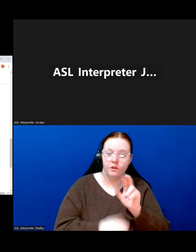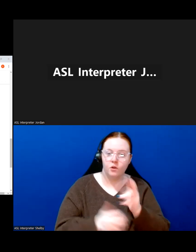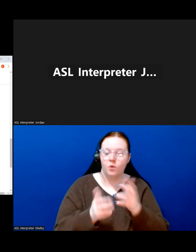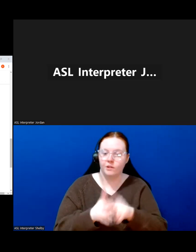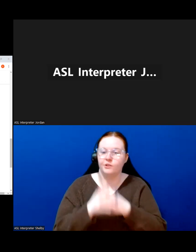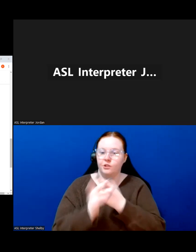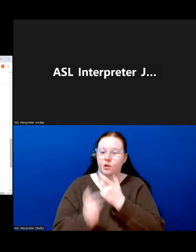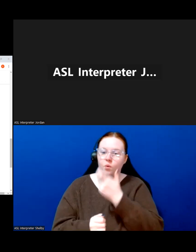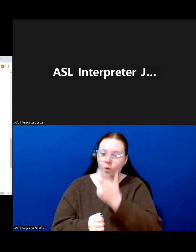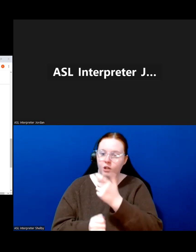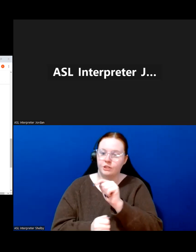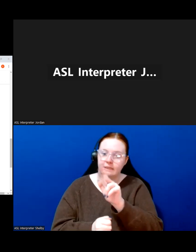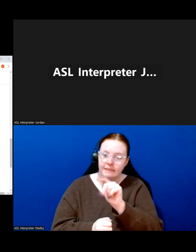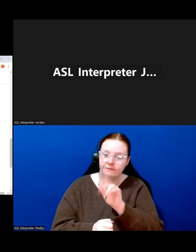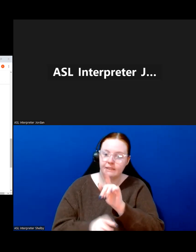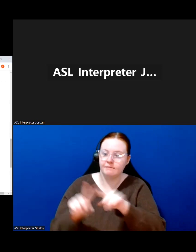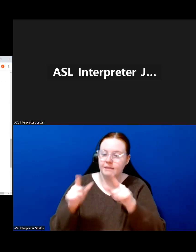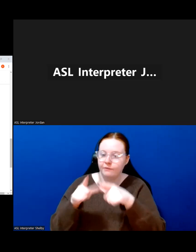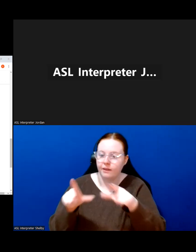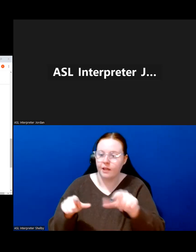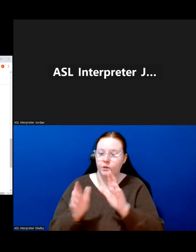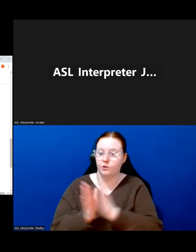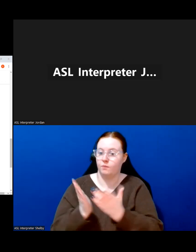that language, that's always a good way to do it as well.